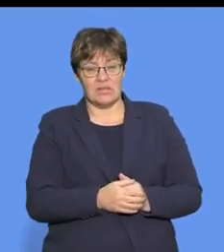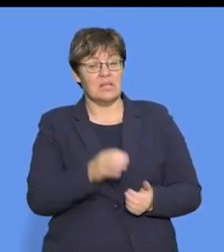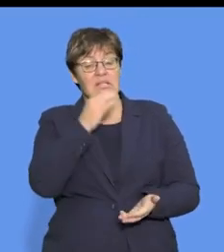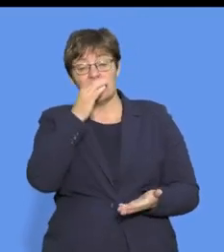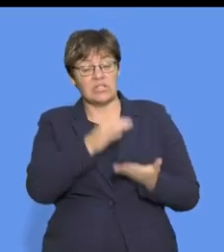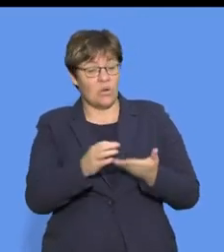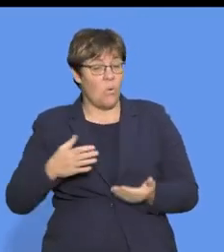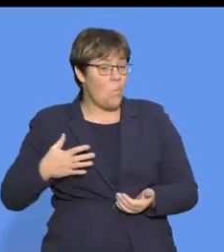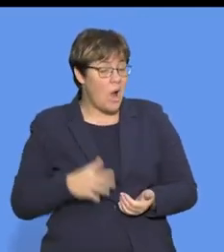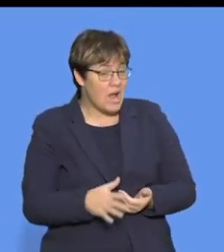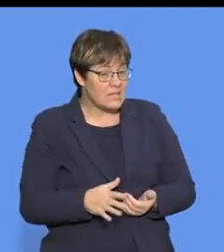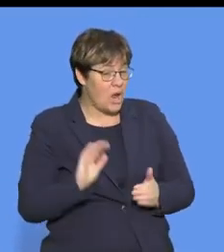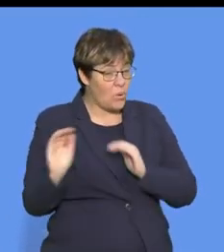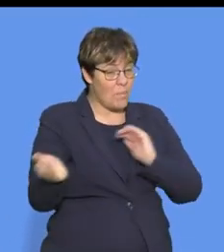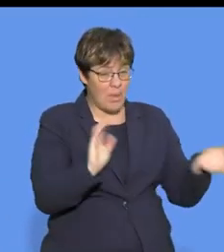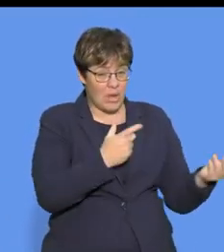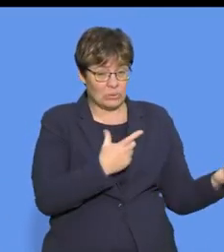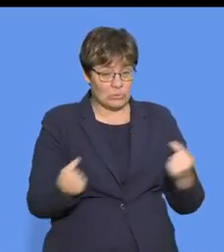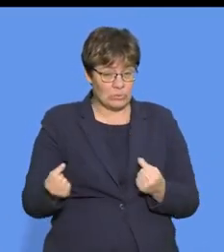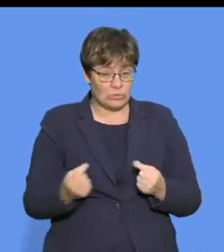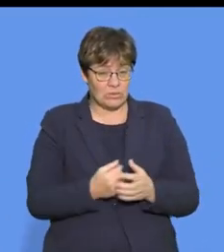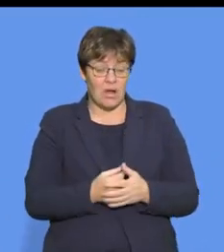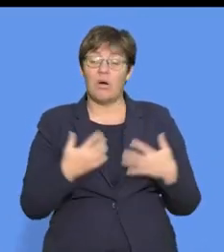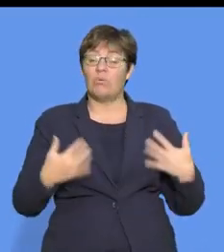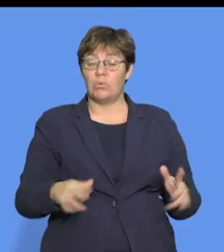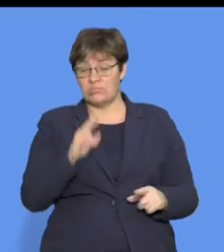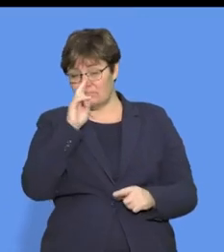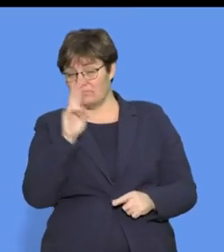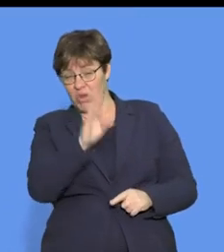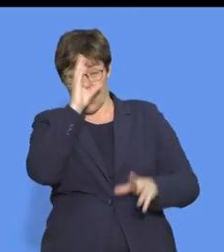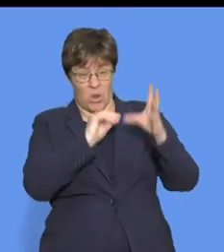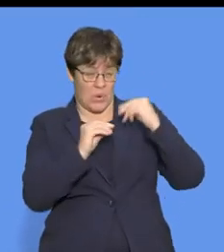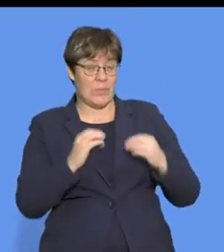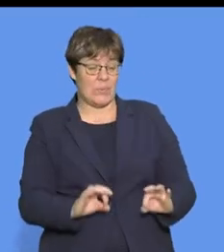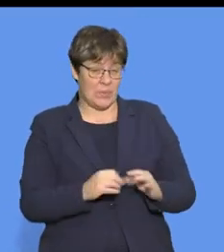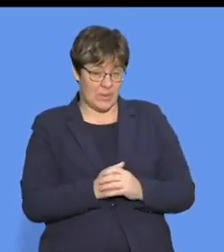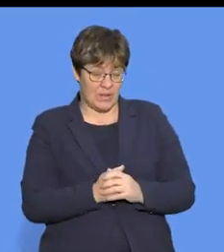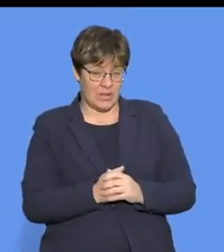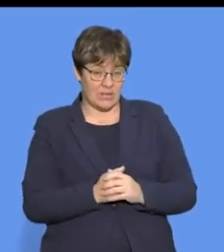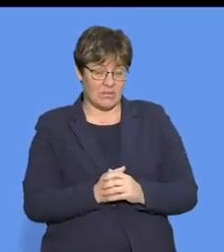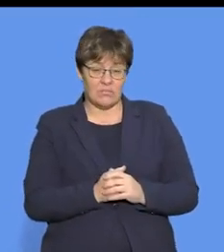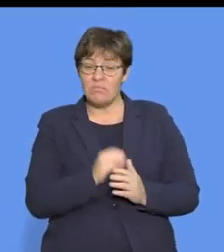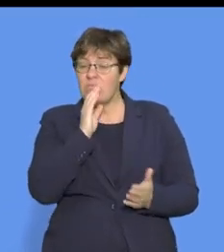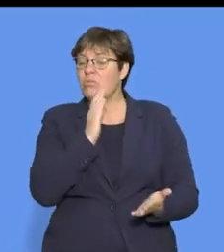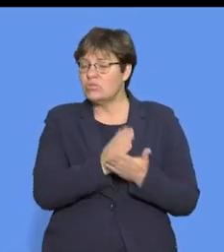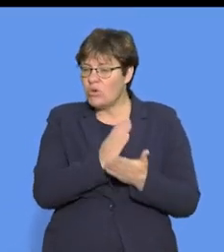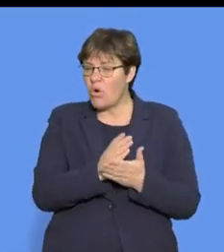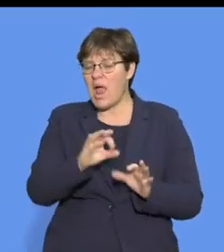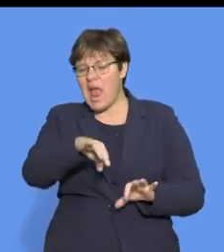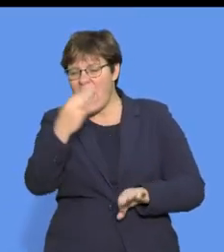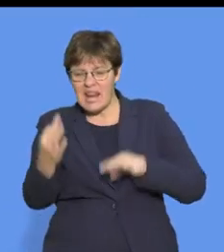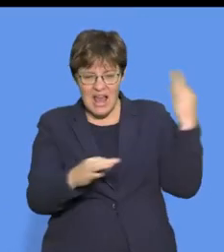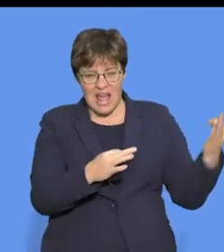I suggest that if you want to do these comparisons, it's a really good way to check your learning. So make sure that